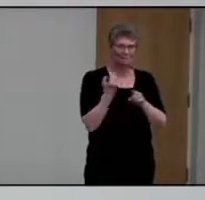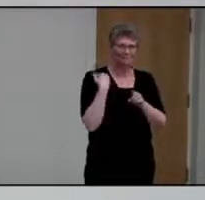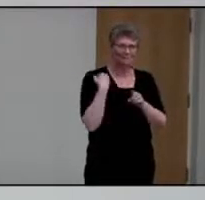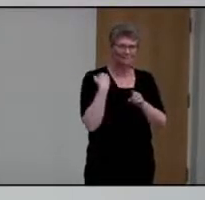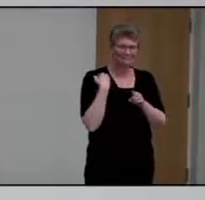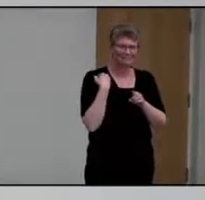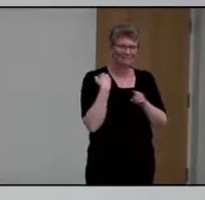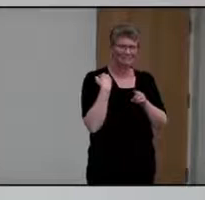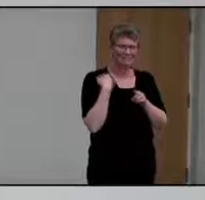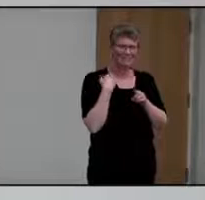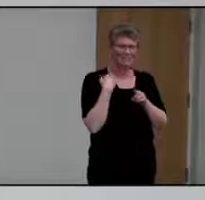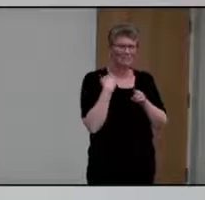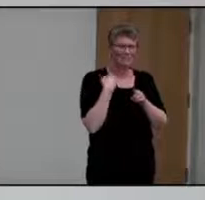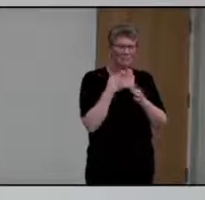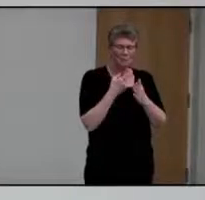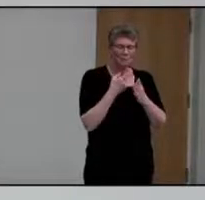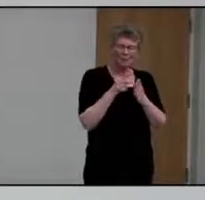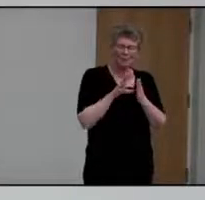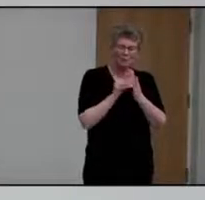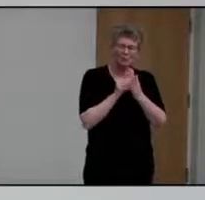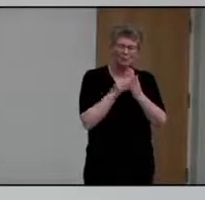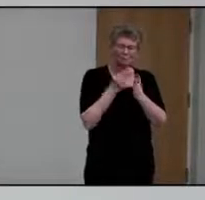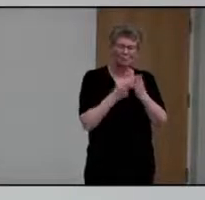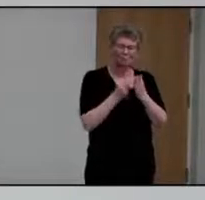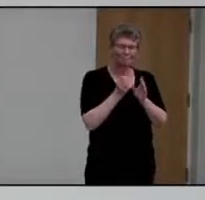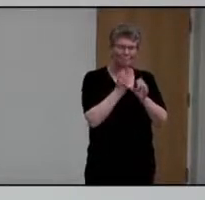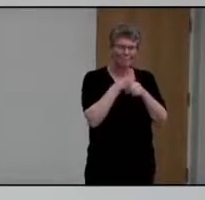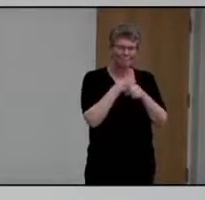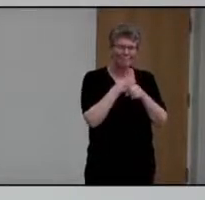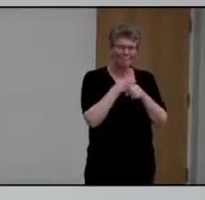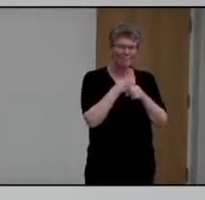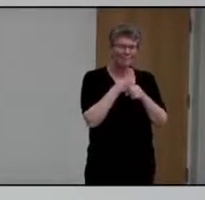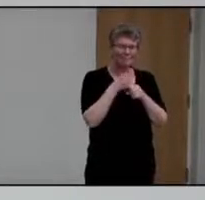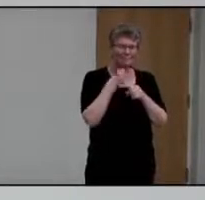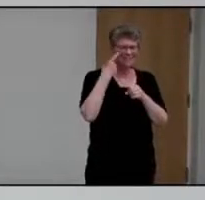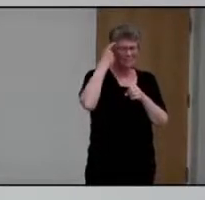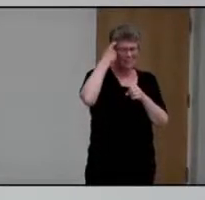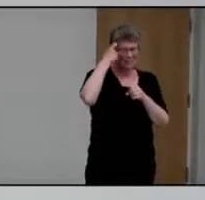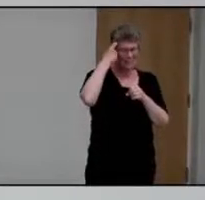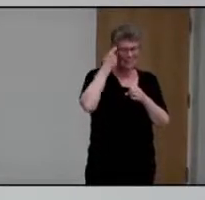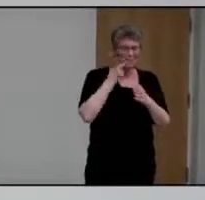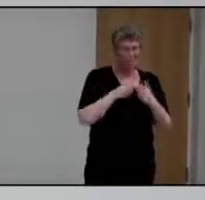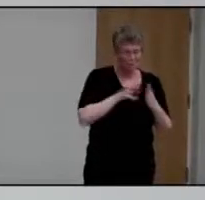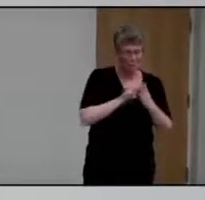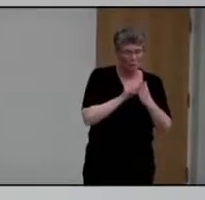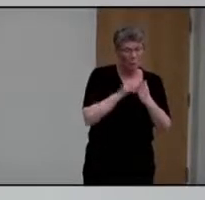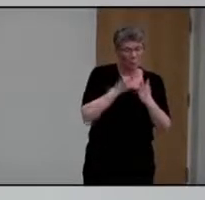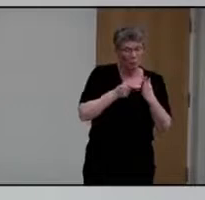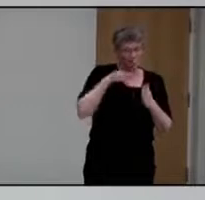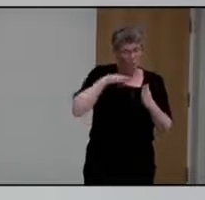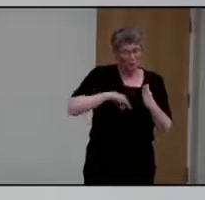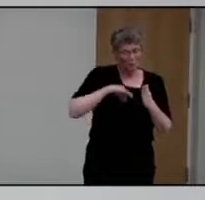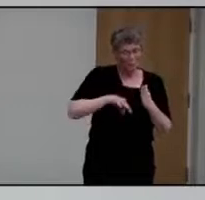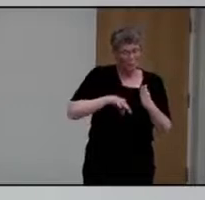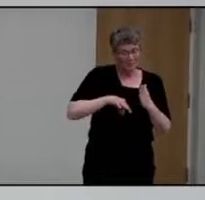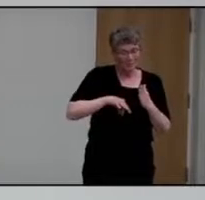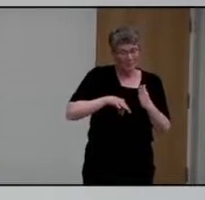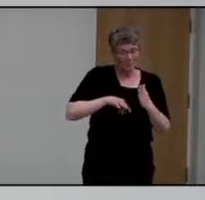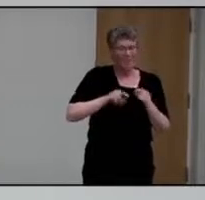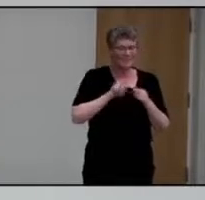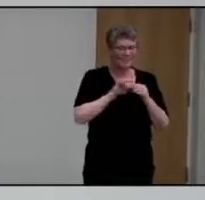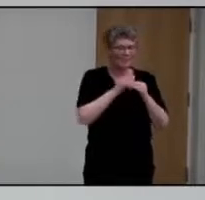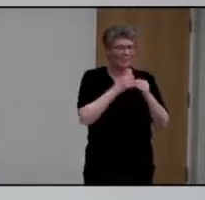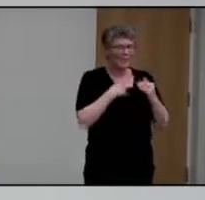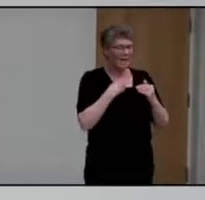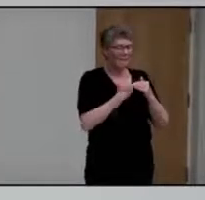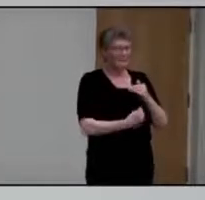is related to how humans learn, and that can actually be useful in some settings. So that's how I was inspired back